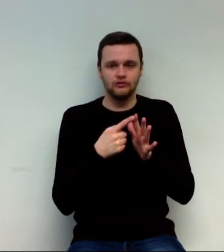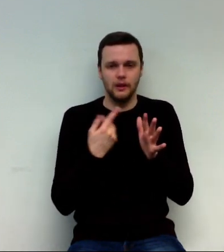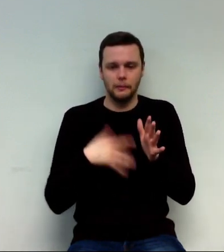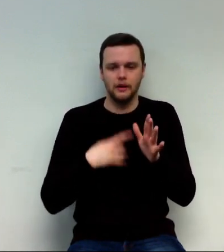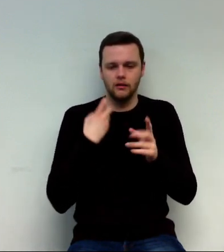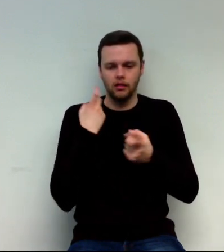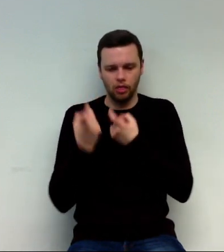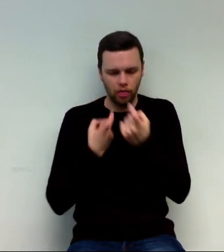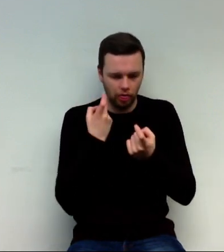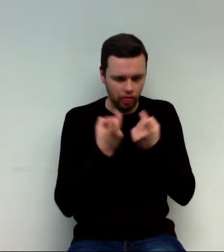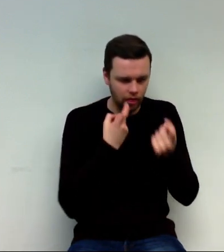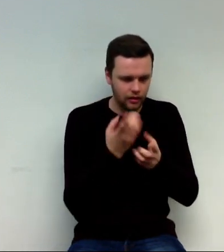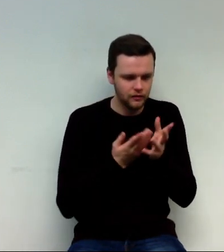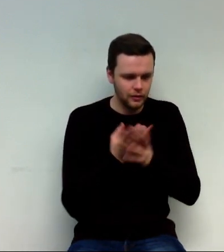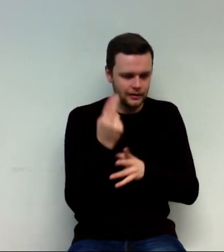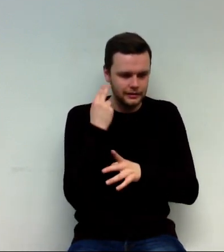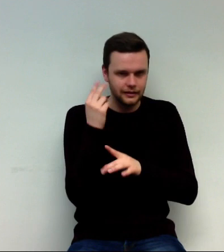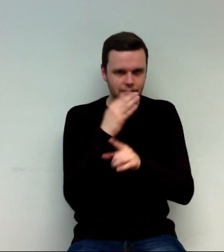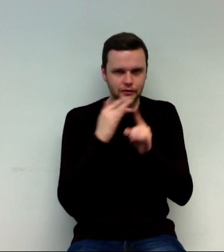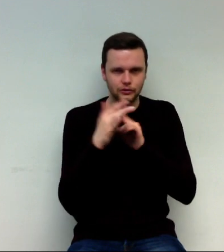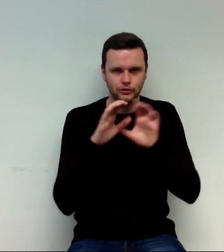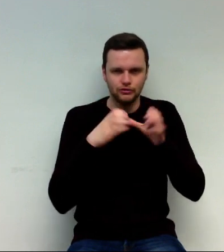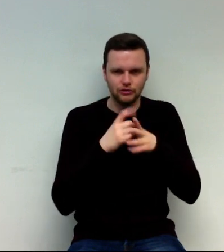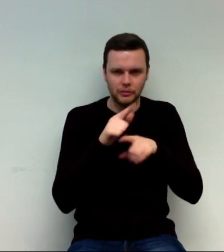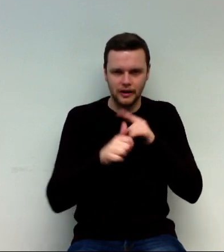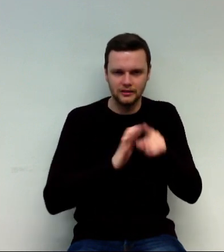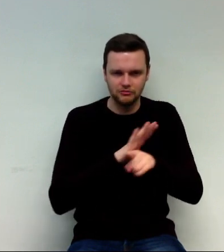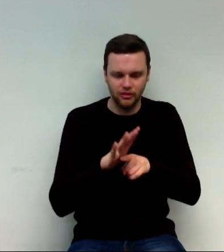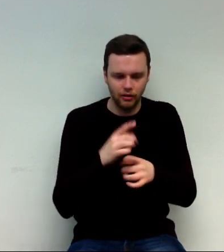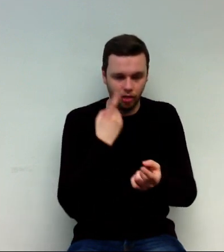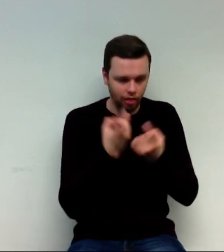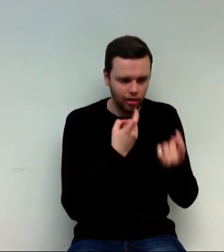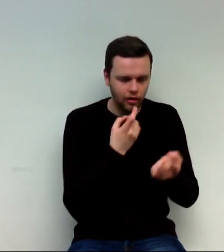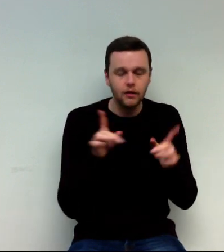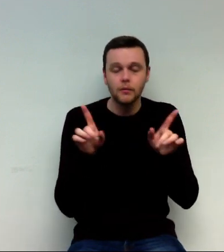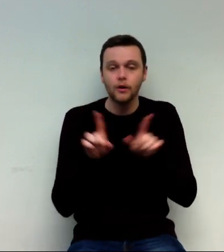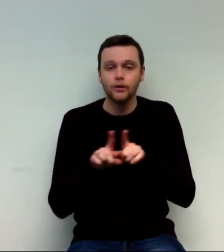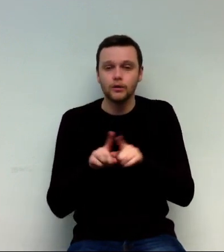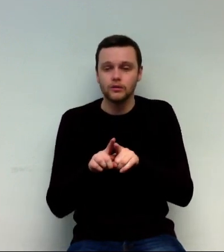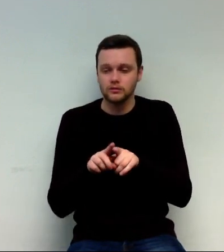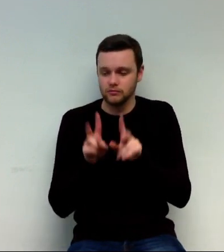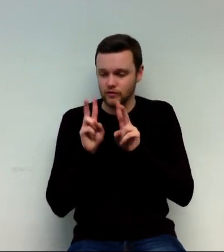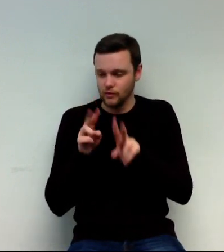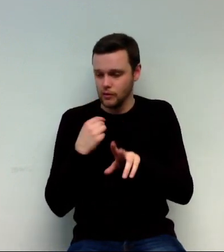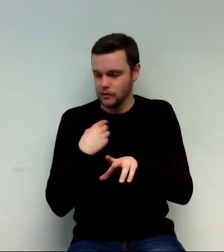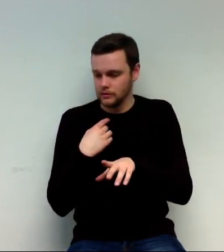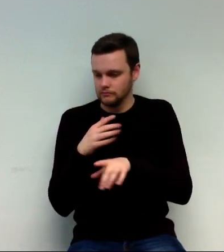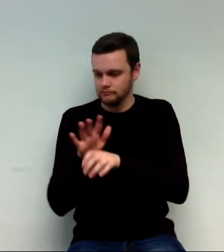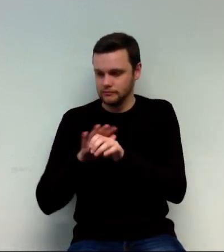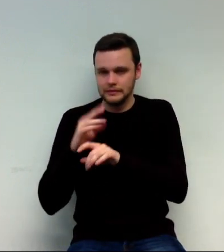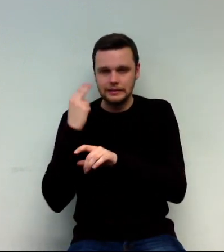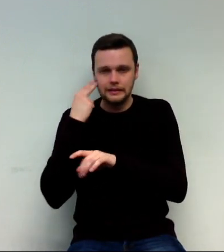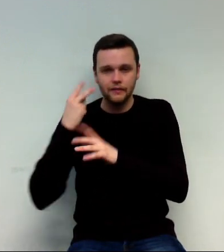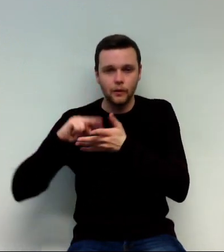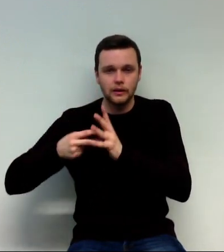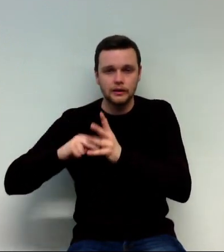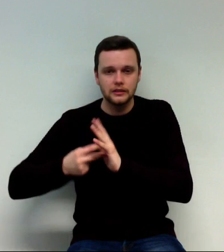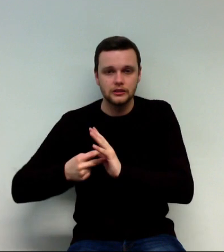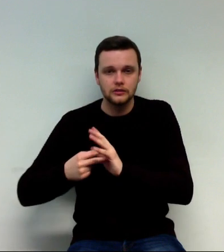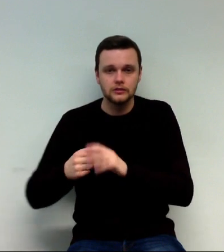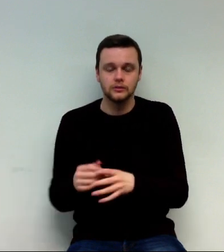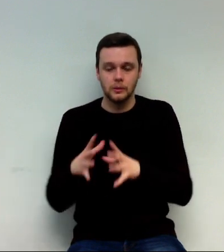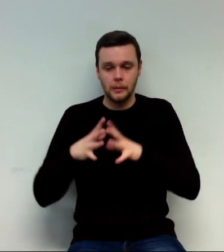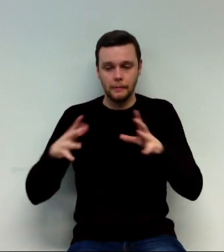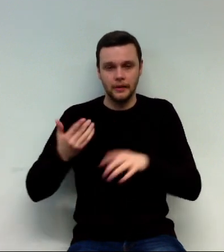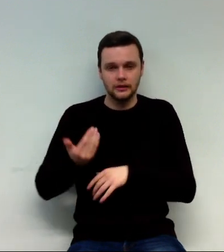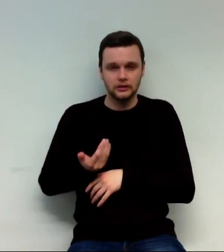looking for deaf social groups in Edinburgh. You can look for local deaf organisations. There's big